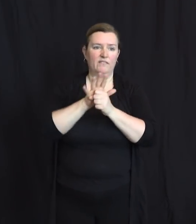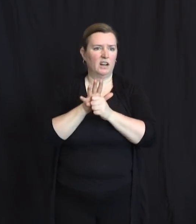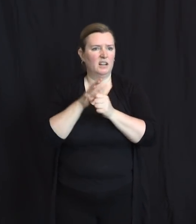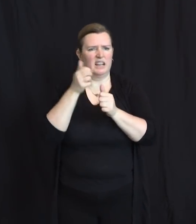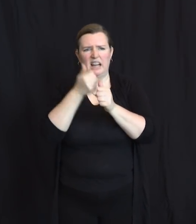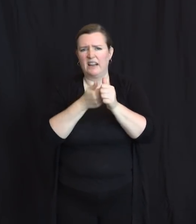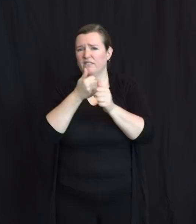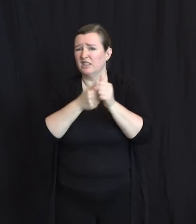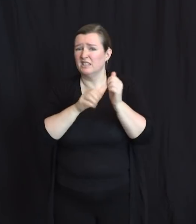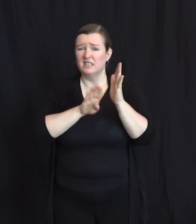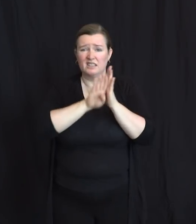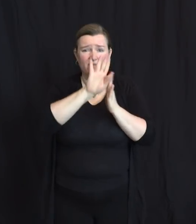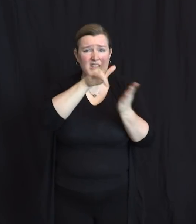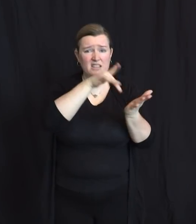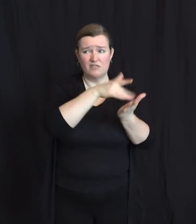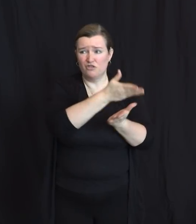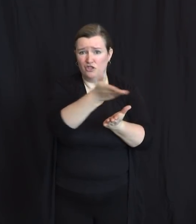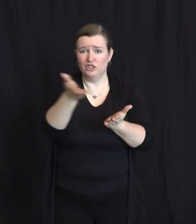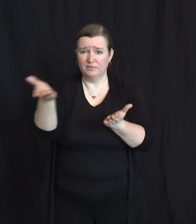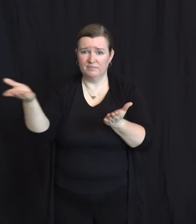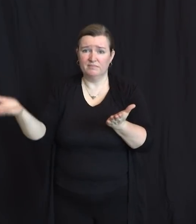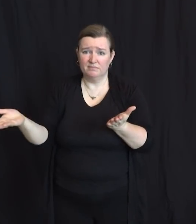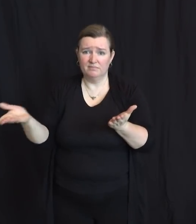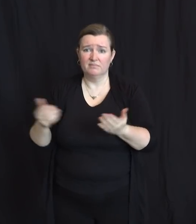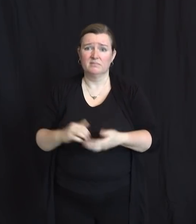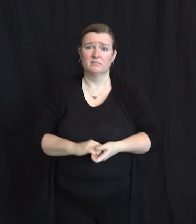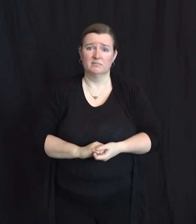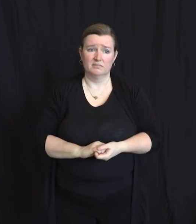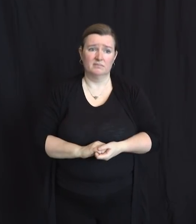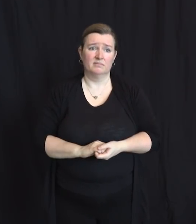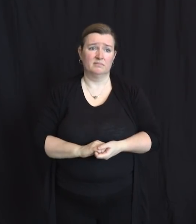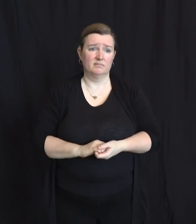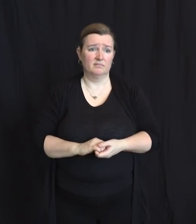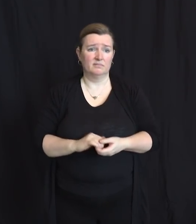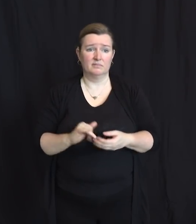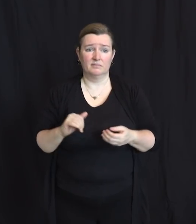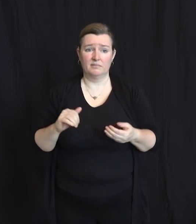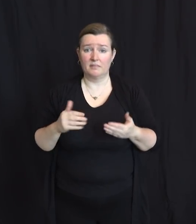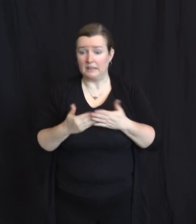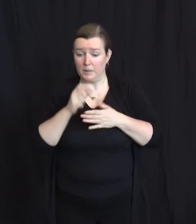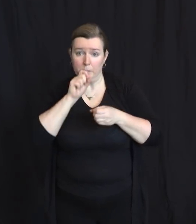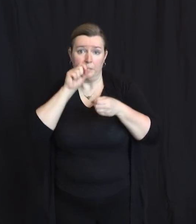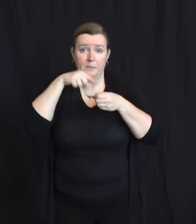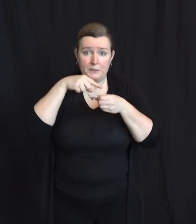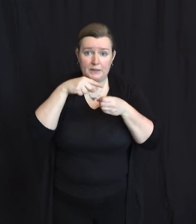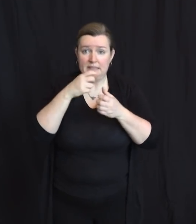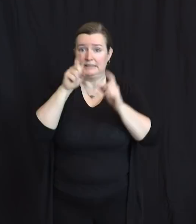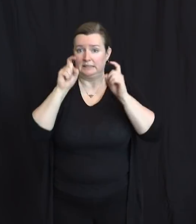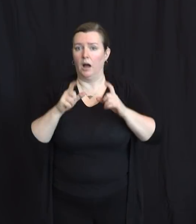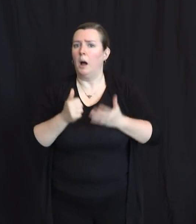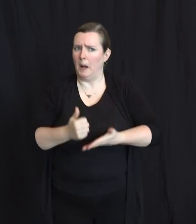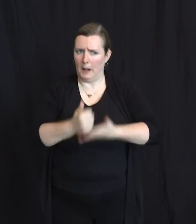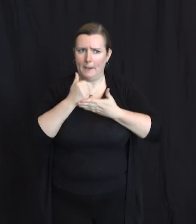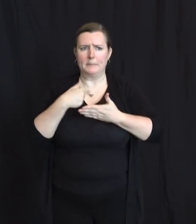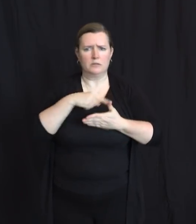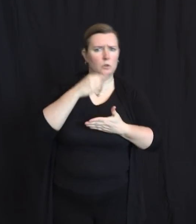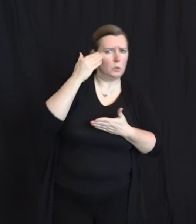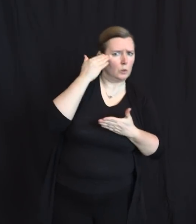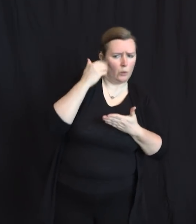and staff our best, and testing will help us best serve them. And we are working